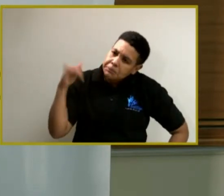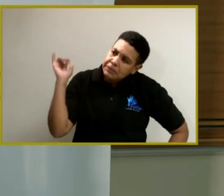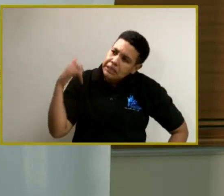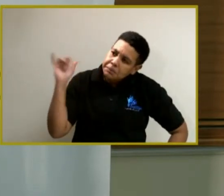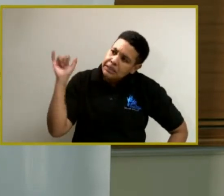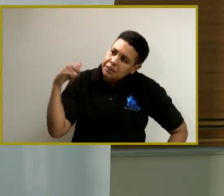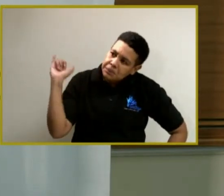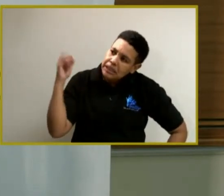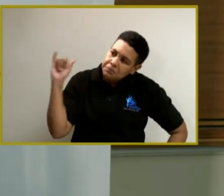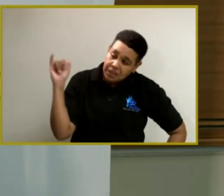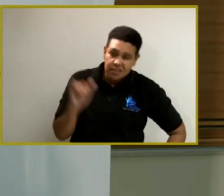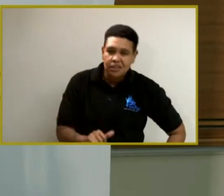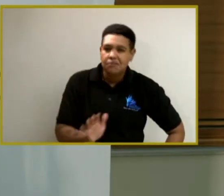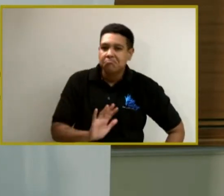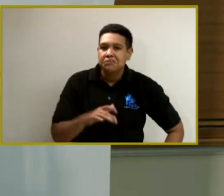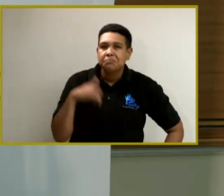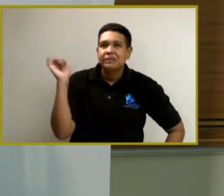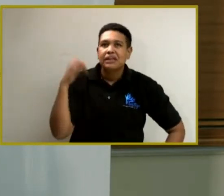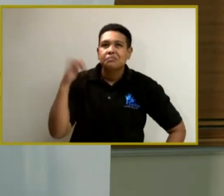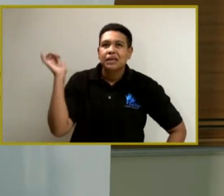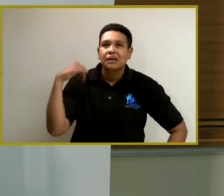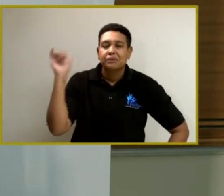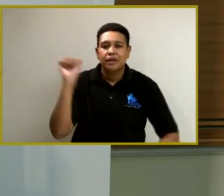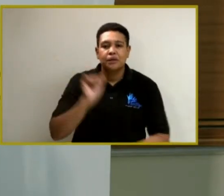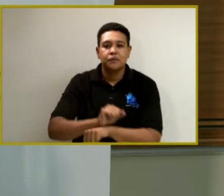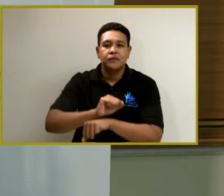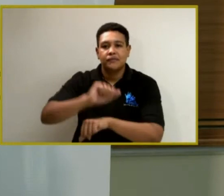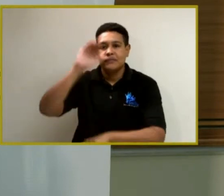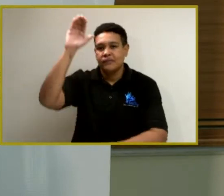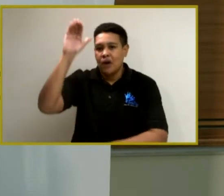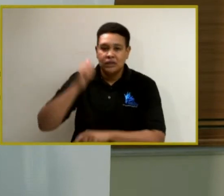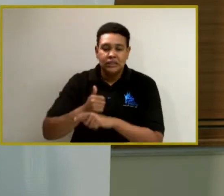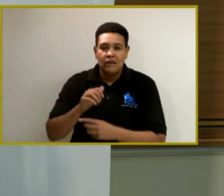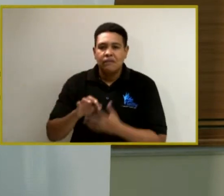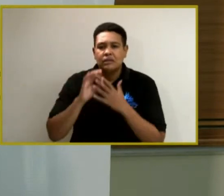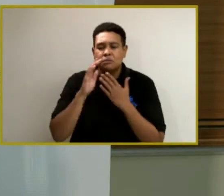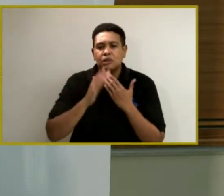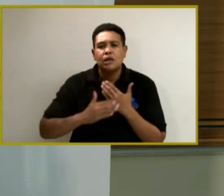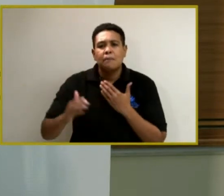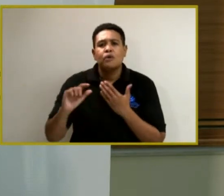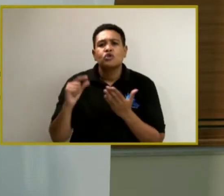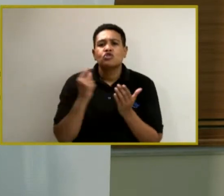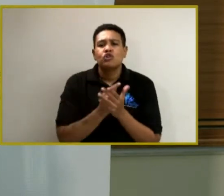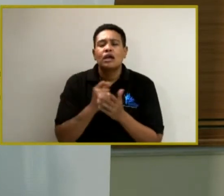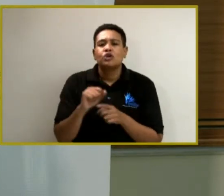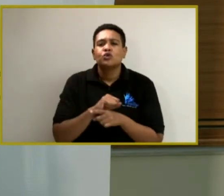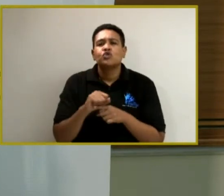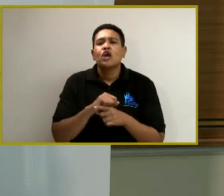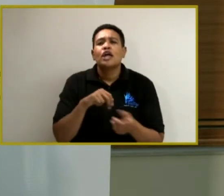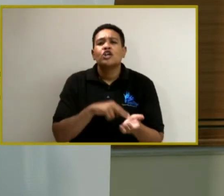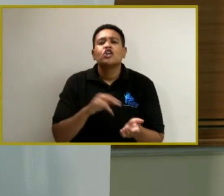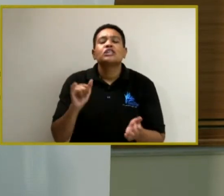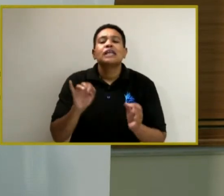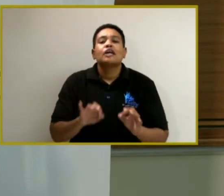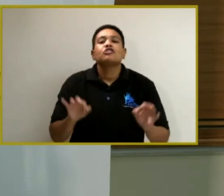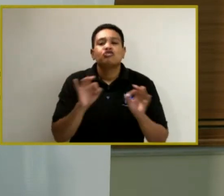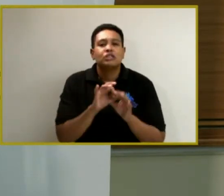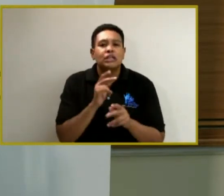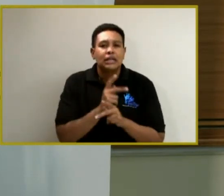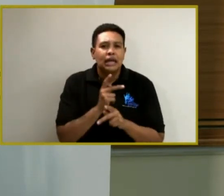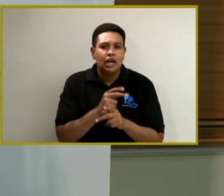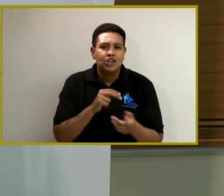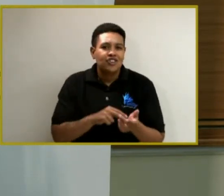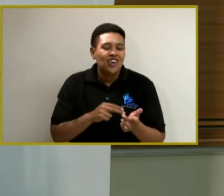and especially our postgraduate trained nurses, like the critical care nurses. There's a